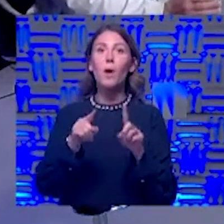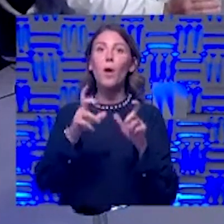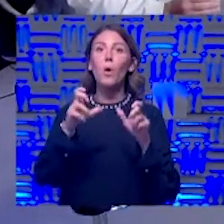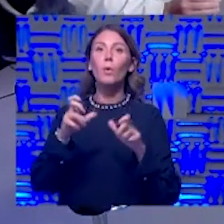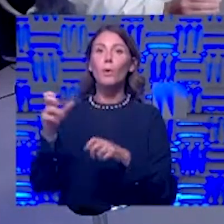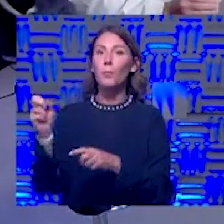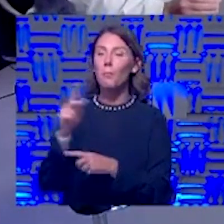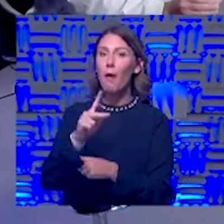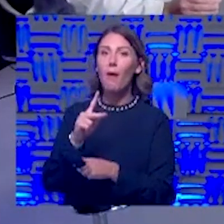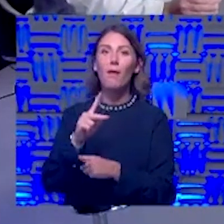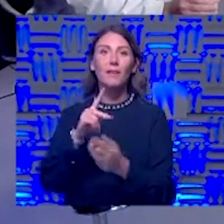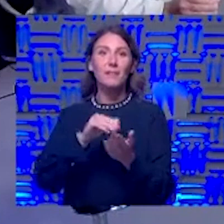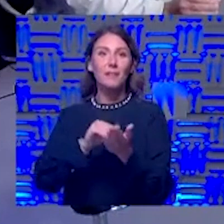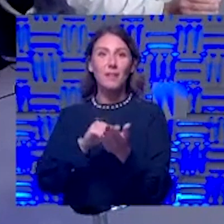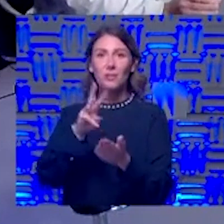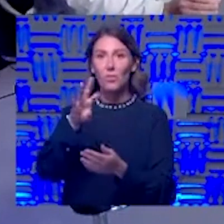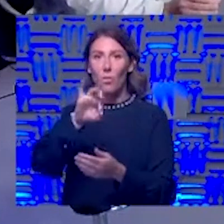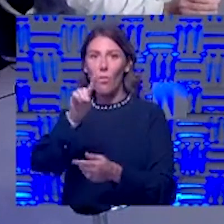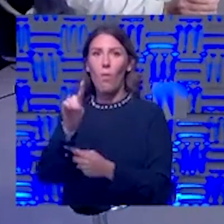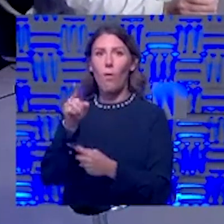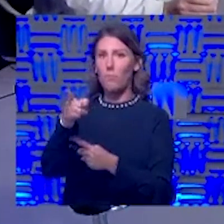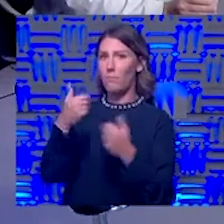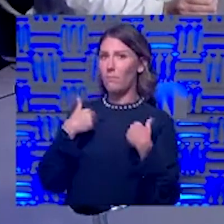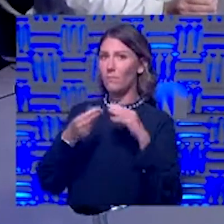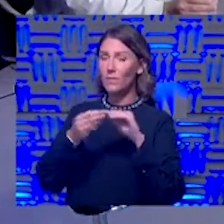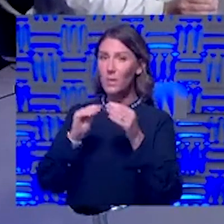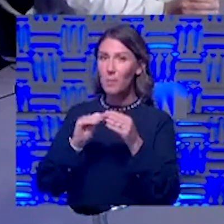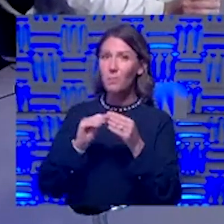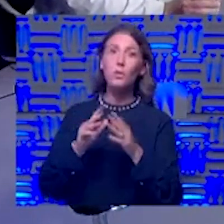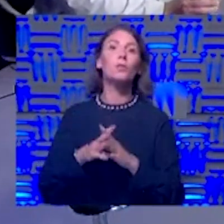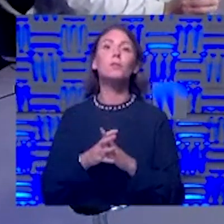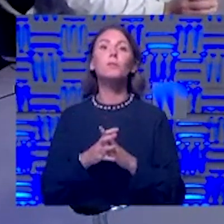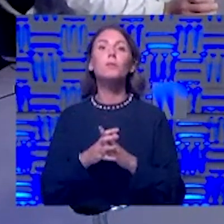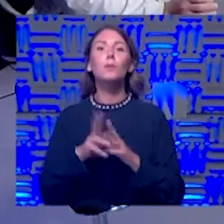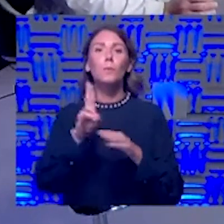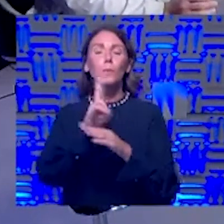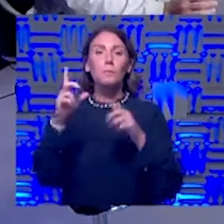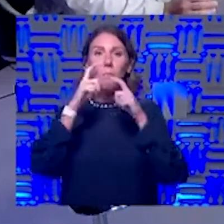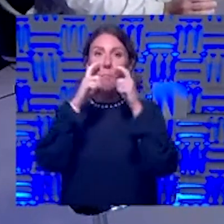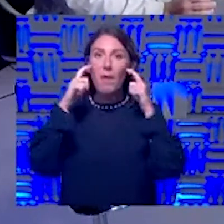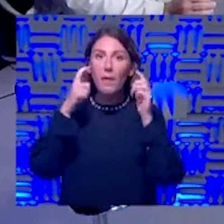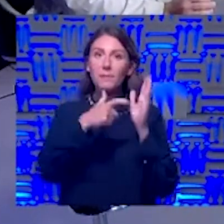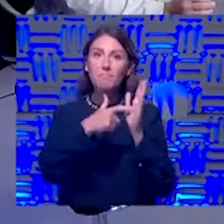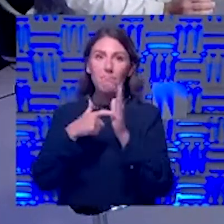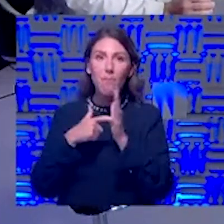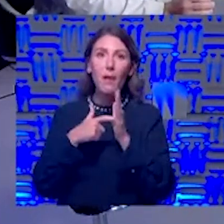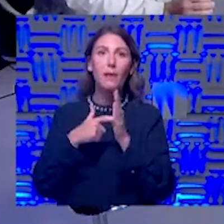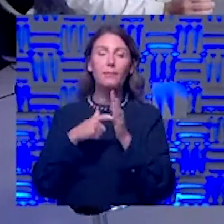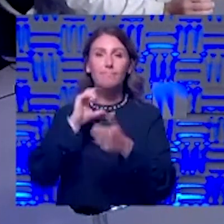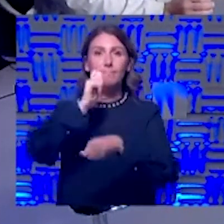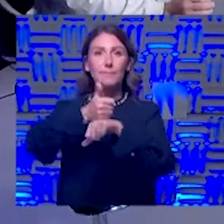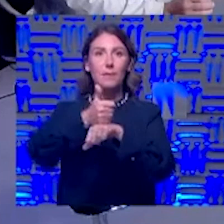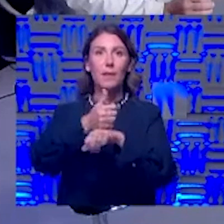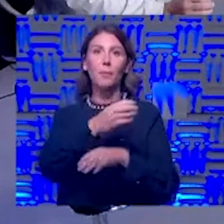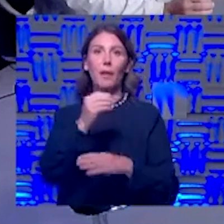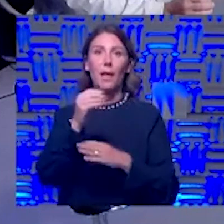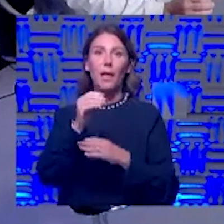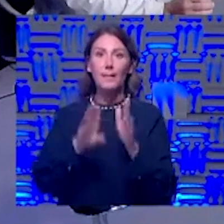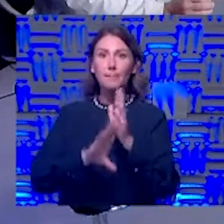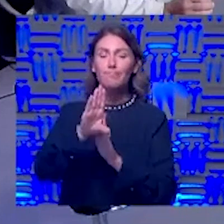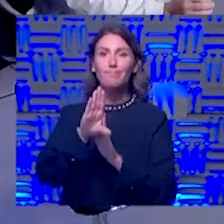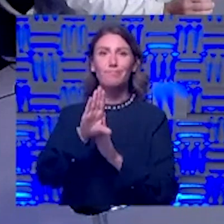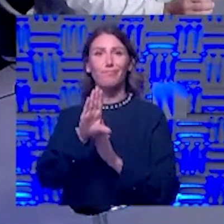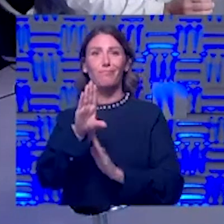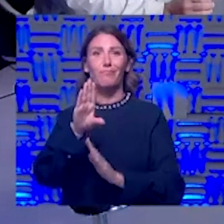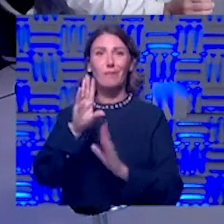Dr. Wild. I know you have numbers of your own. I mean, we know that we're seeing this masking mandate go in. Mm-hmm. We're seeing this, I guess, the surge that we've been